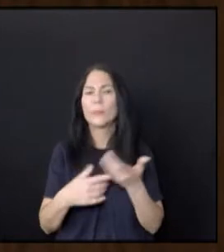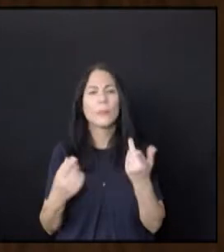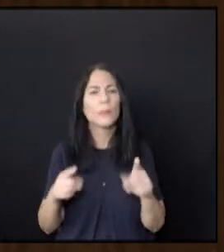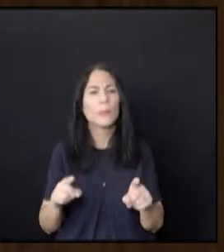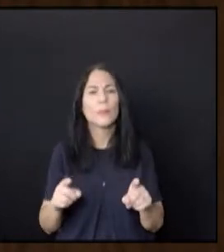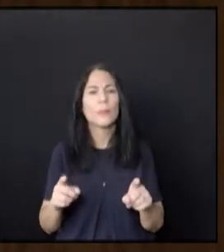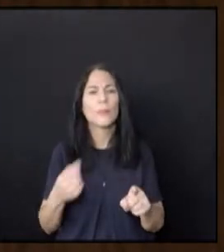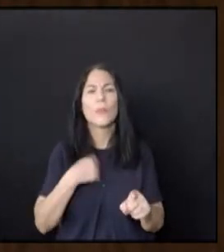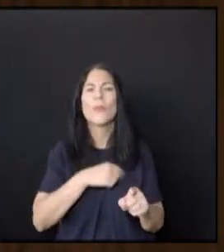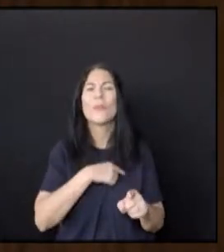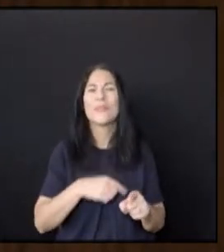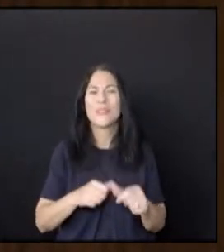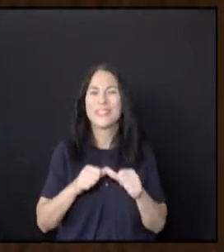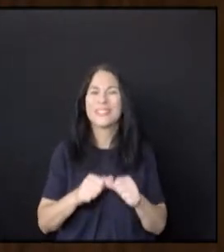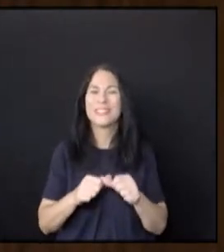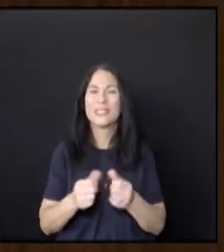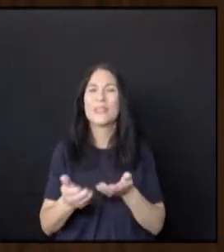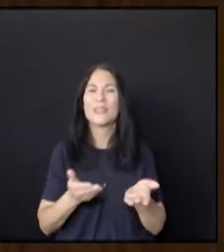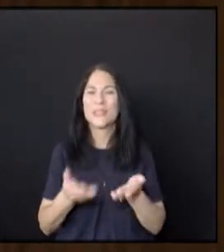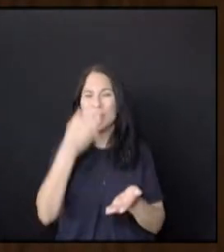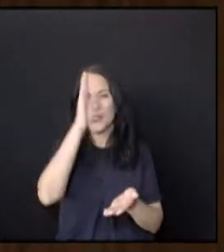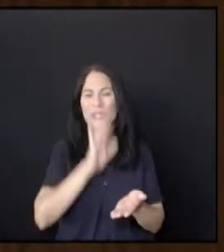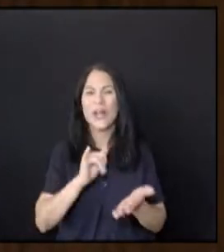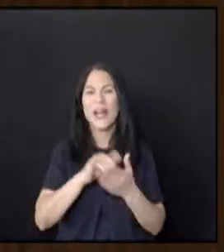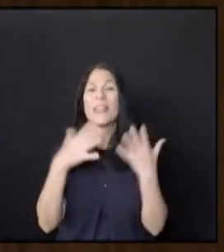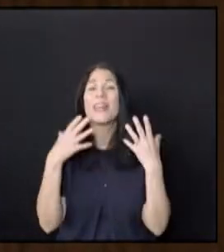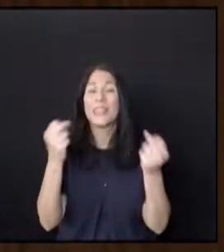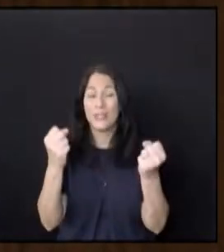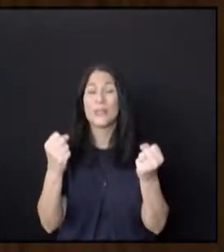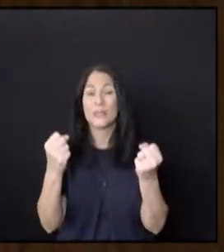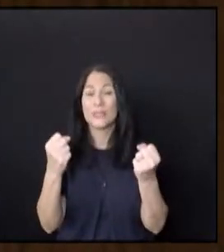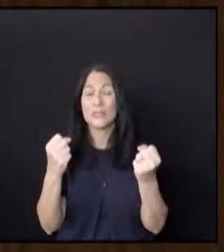we still serve a God who heals.